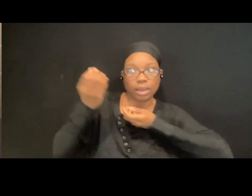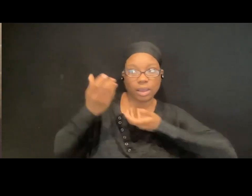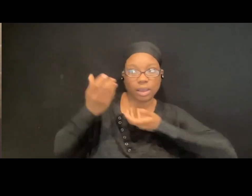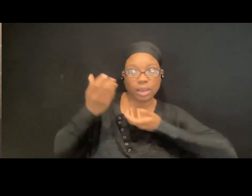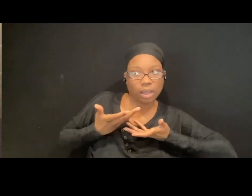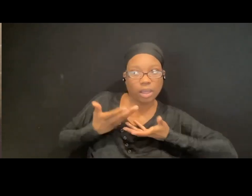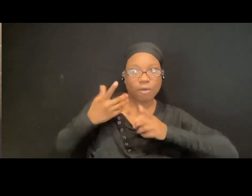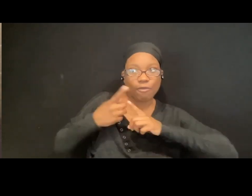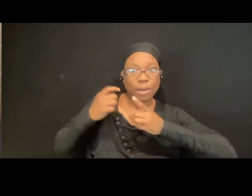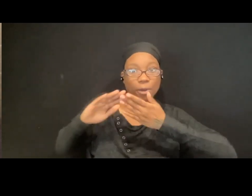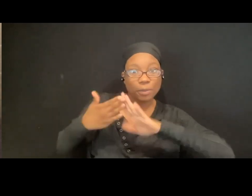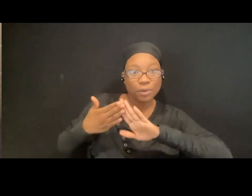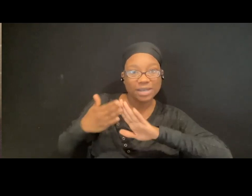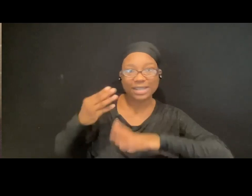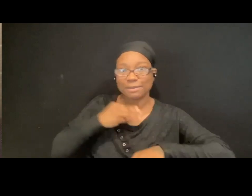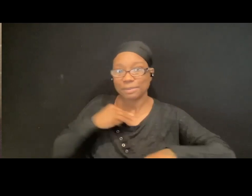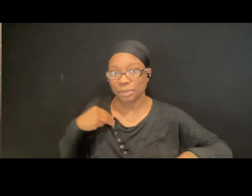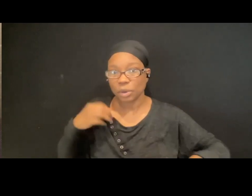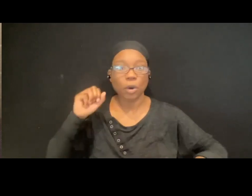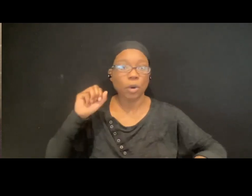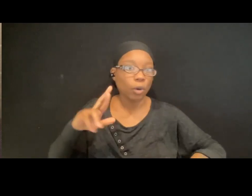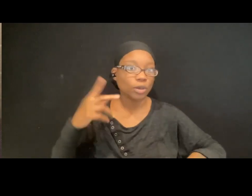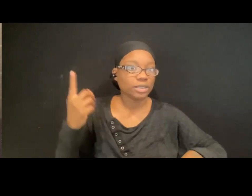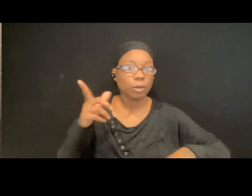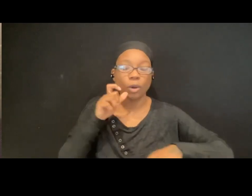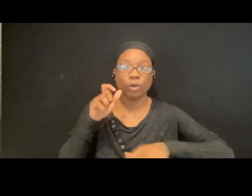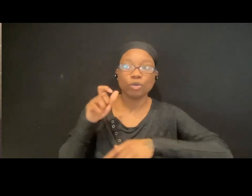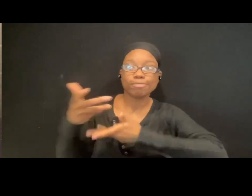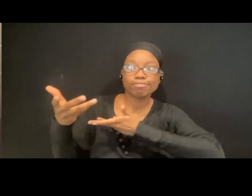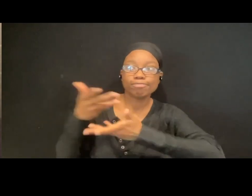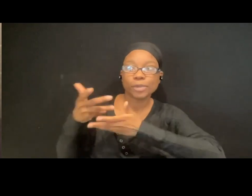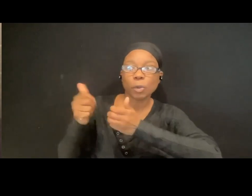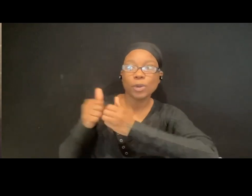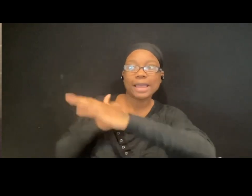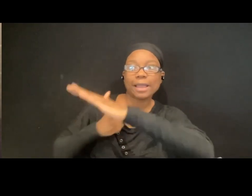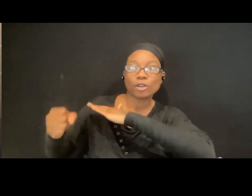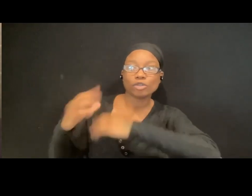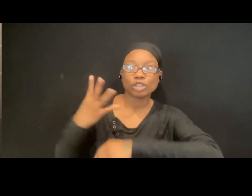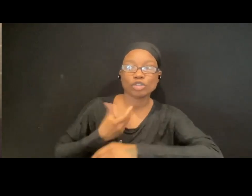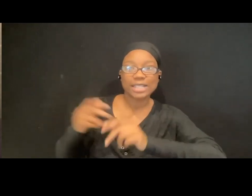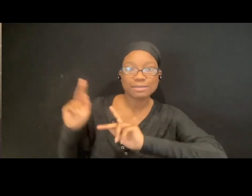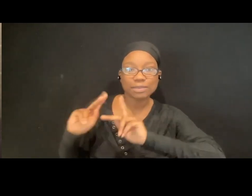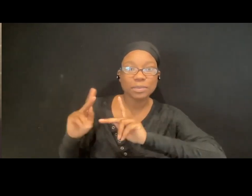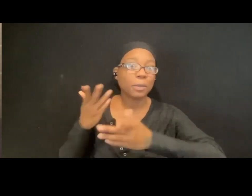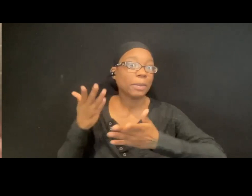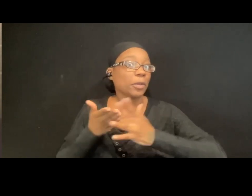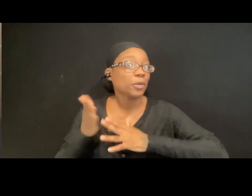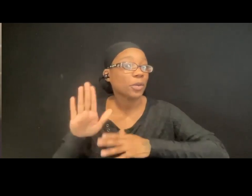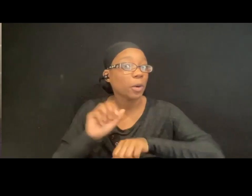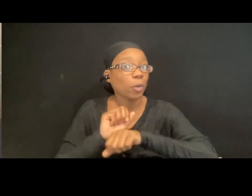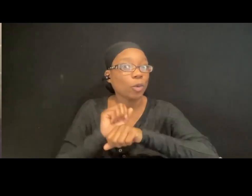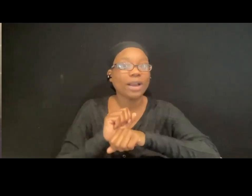in the community or someone who interfaces with trans people who are incarcerated, like maybe through their work at Equality NC or